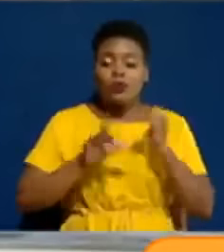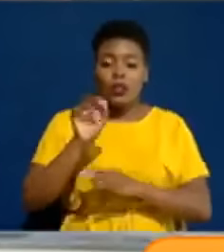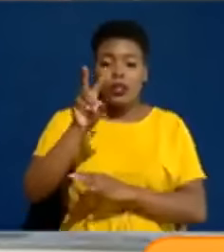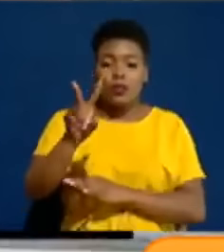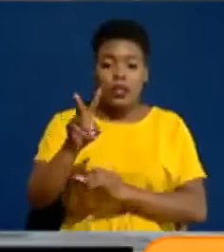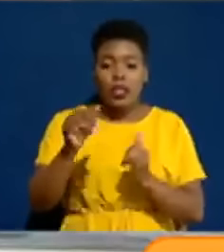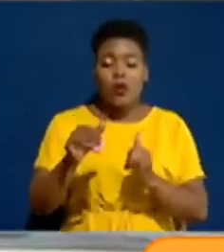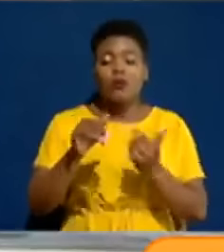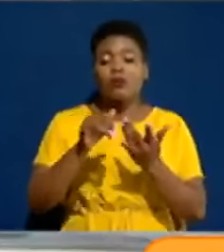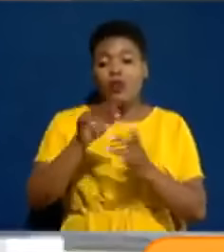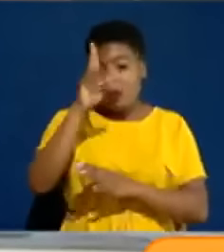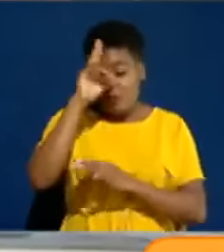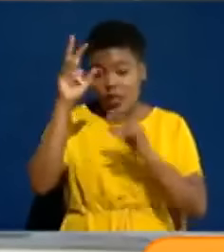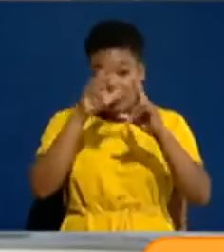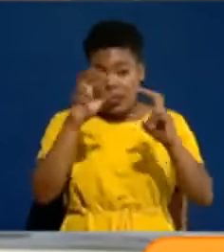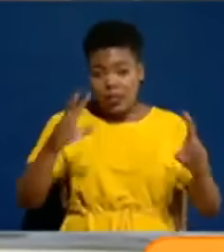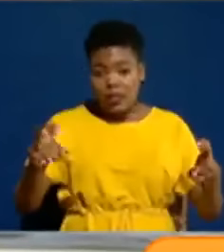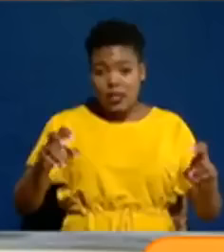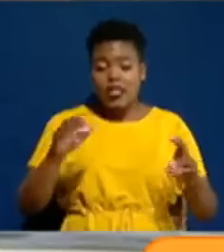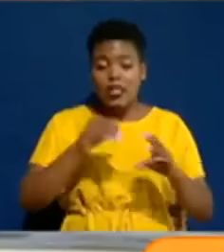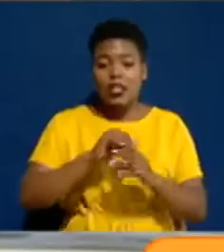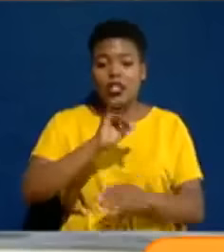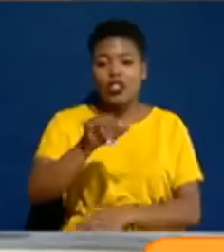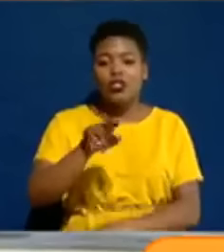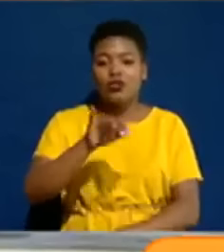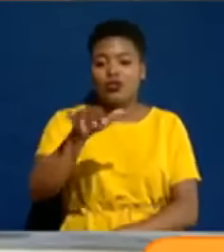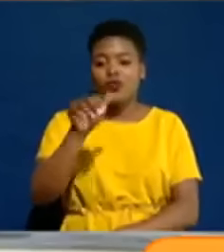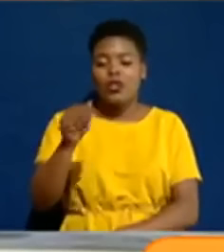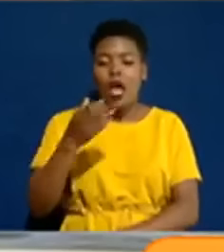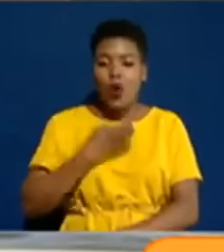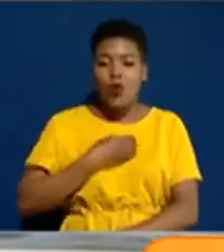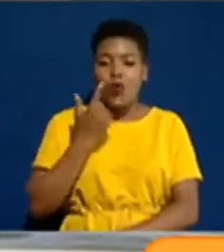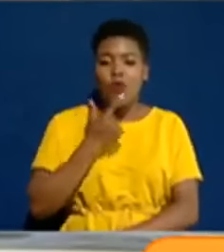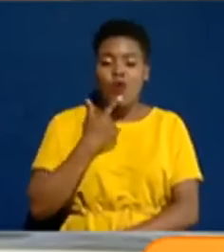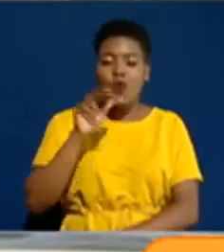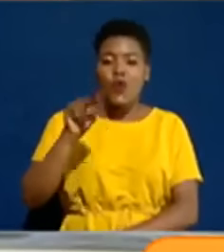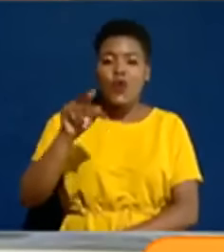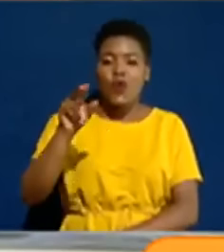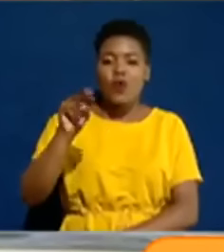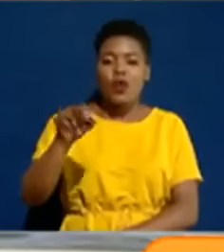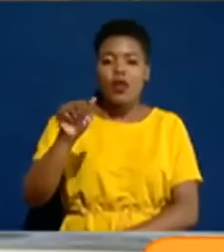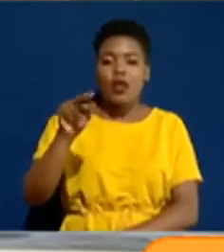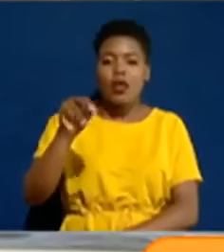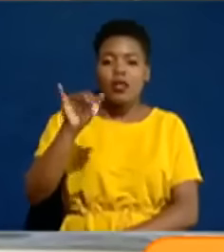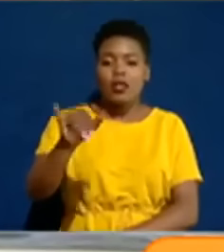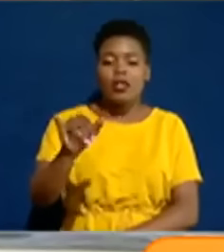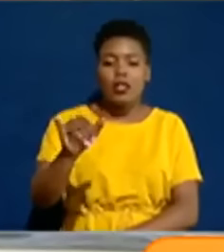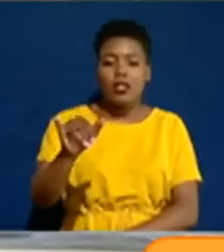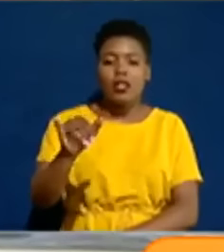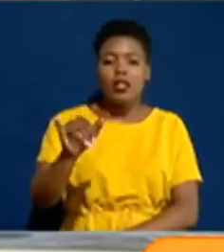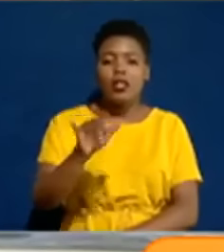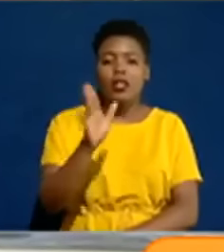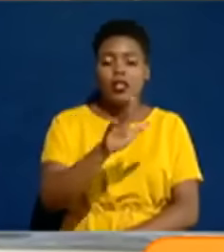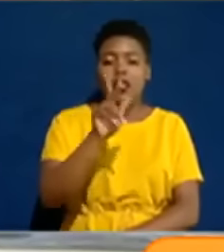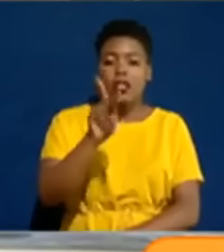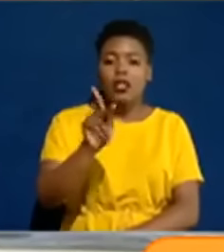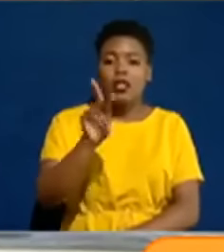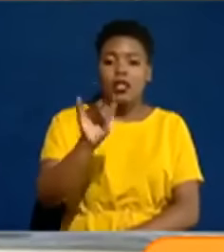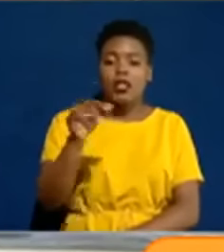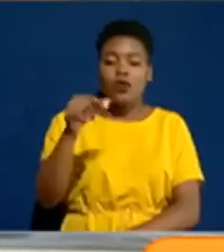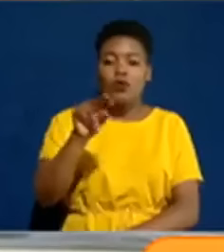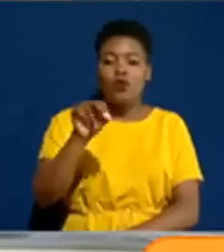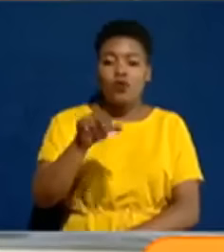Detectives in Juja raided an apartment they said was owned by Nancy Indoveria Kigunzu, I beg your pardon, popularly